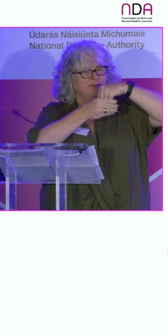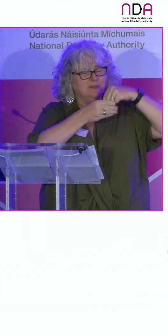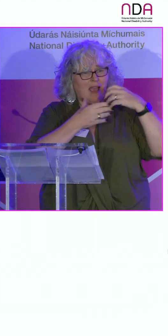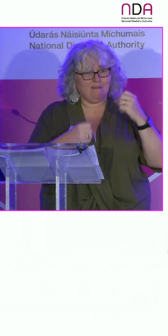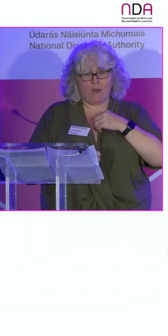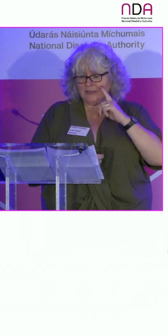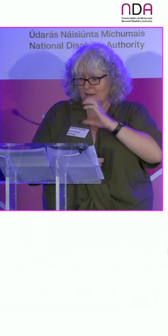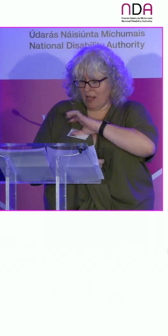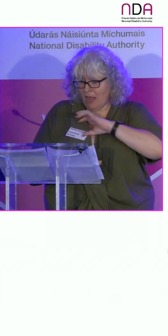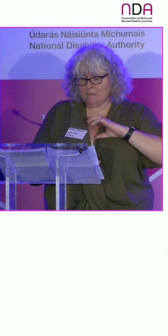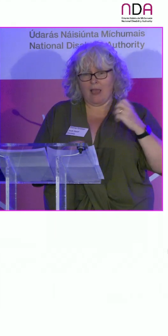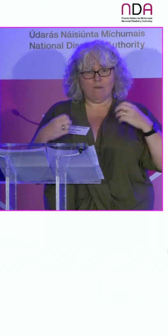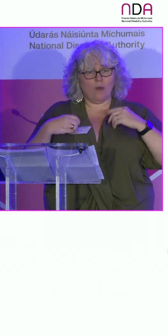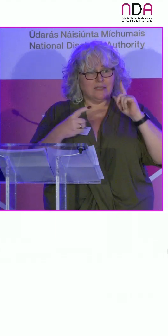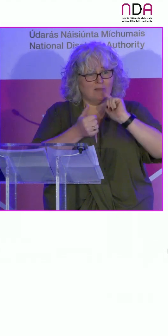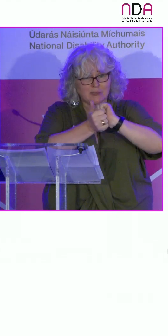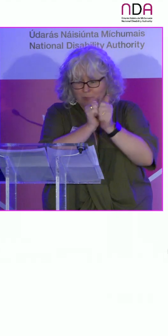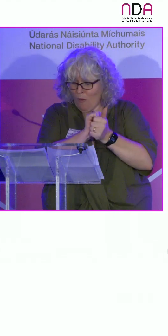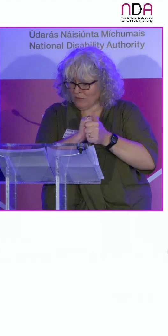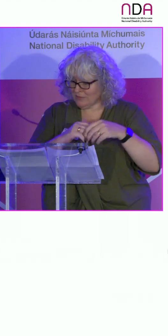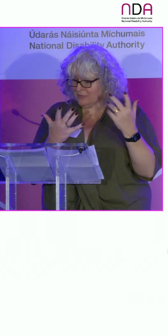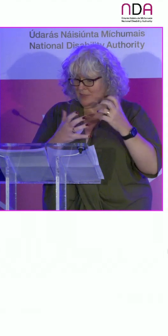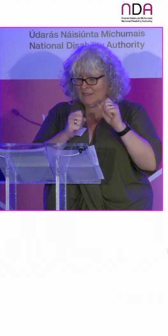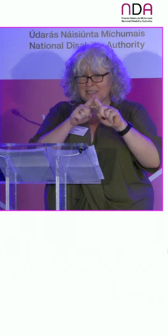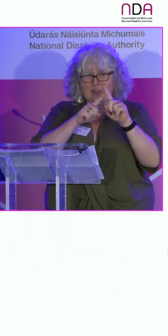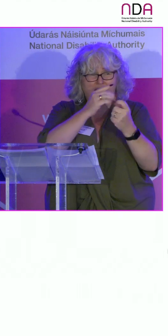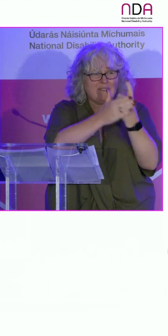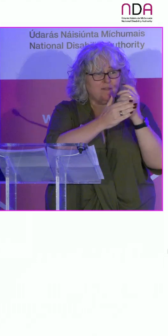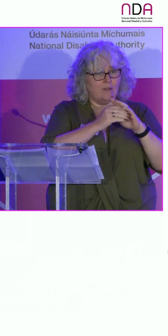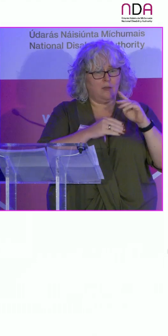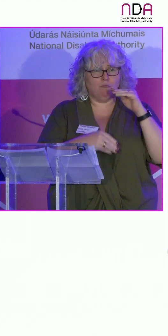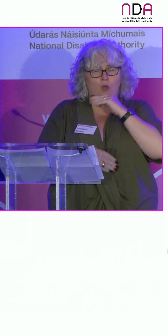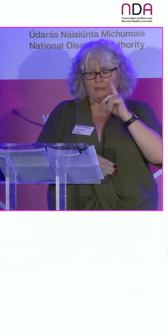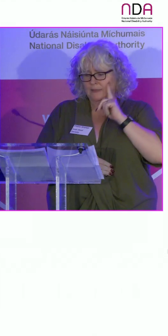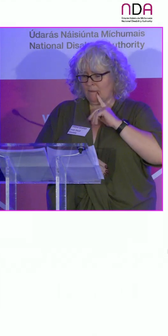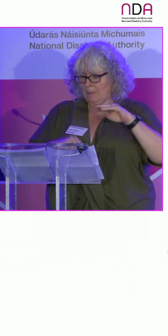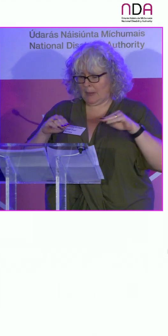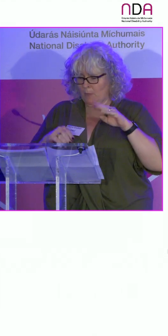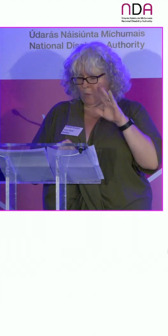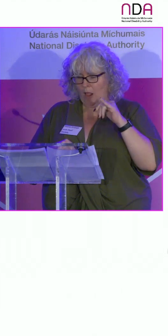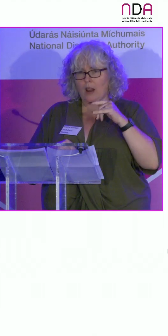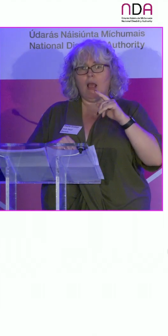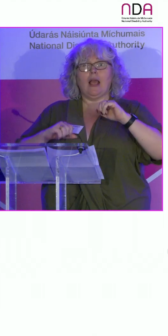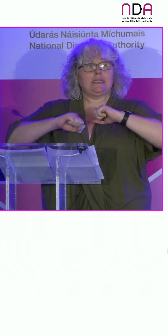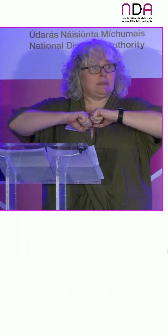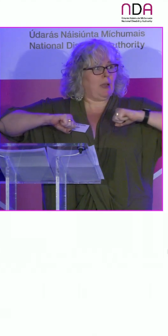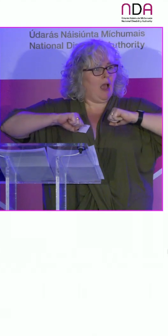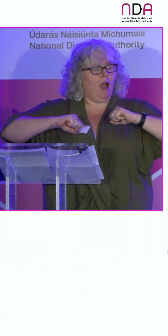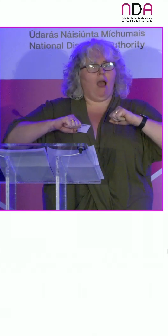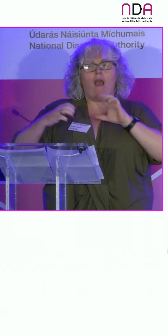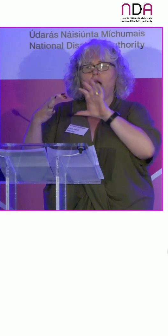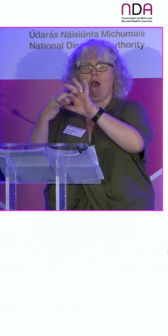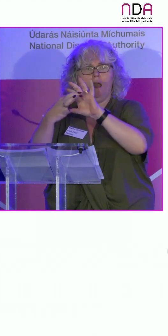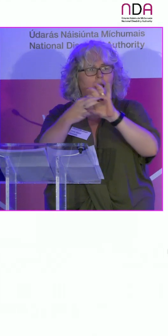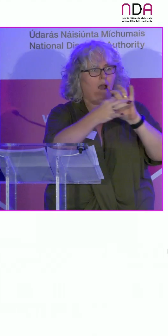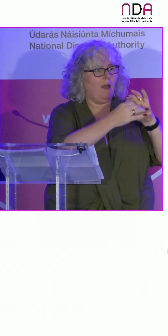Some parts of the community, we have deaf clubs in sports, different events that would be on. Important for deaf people to